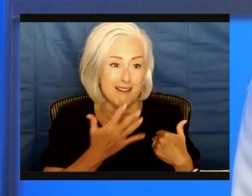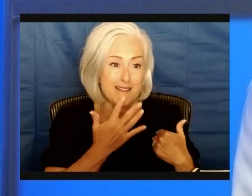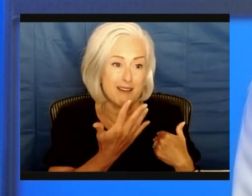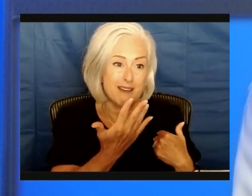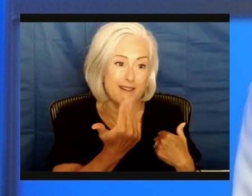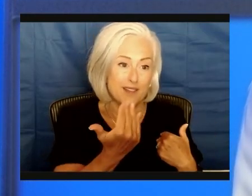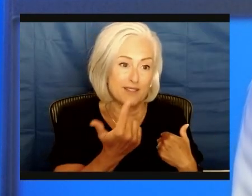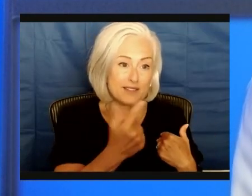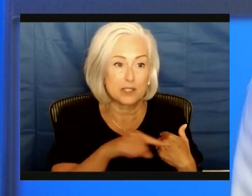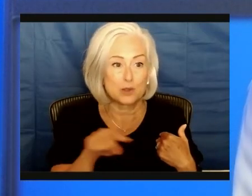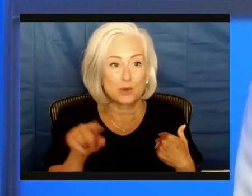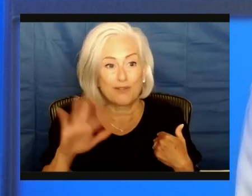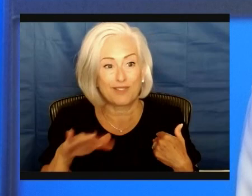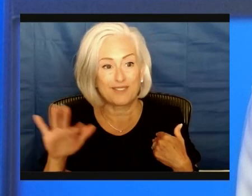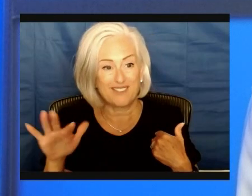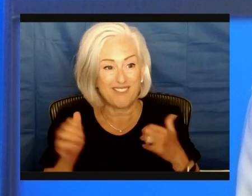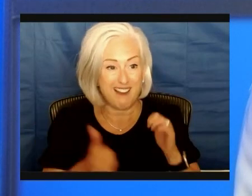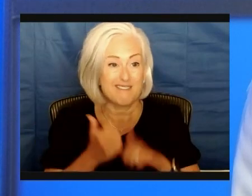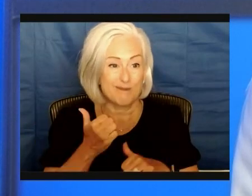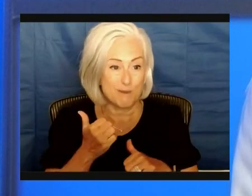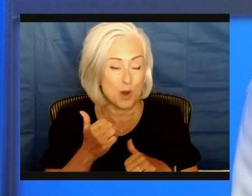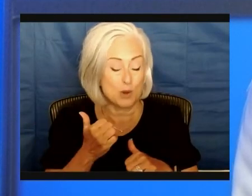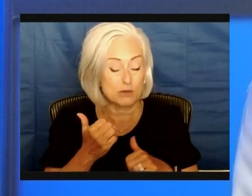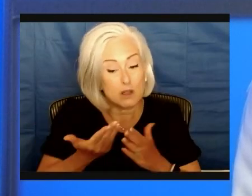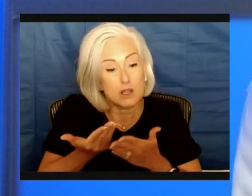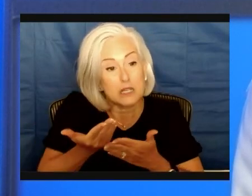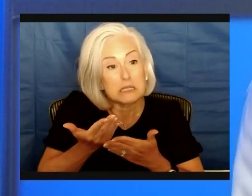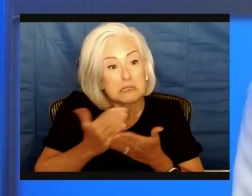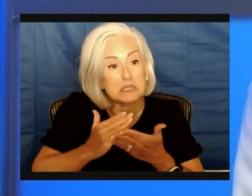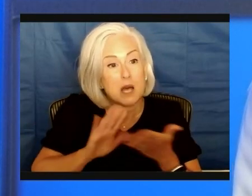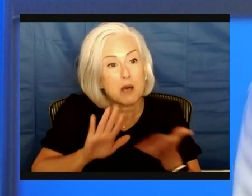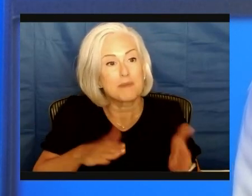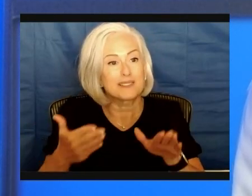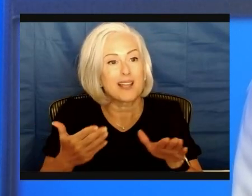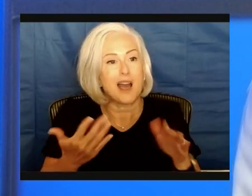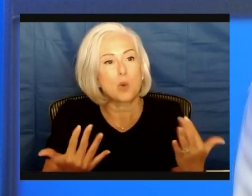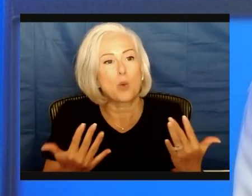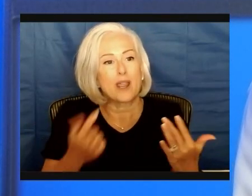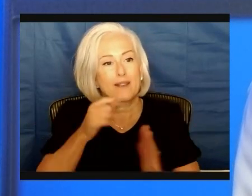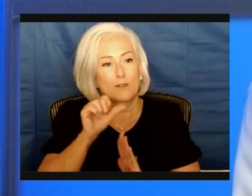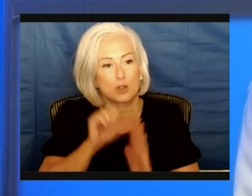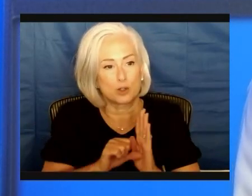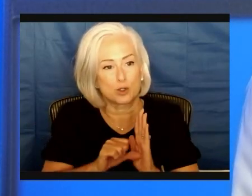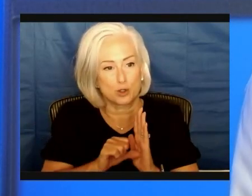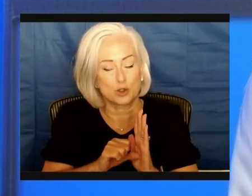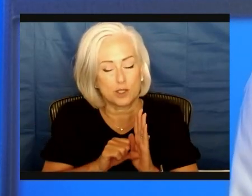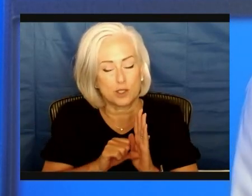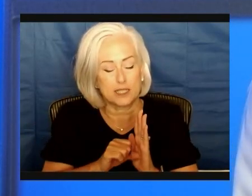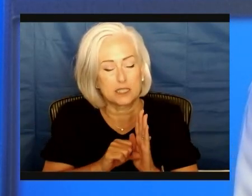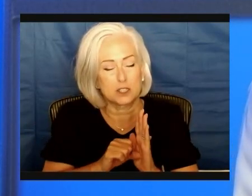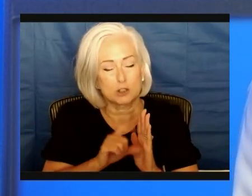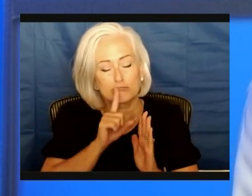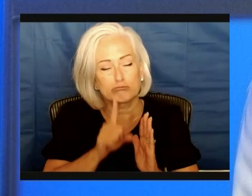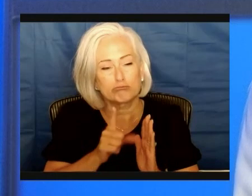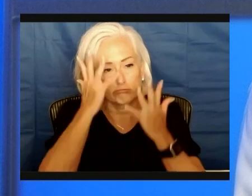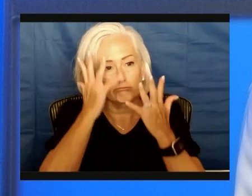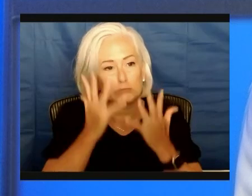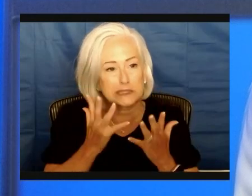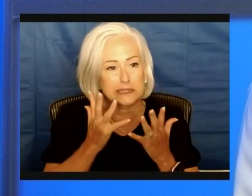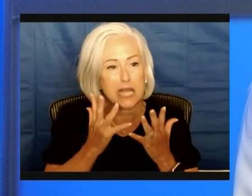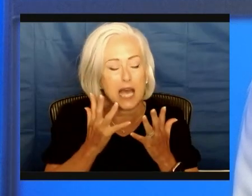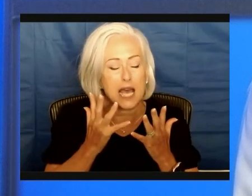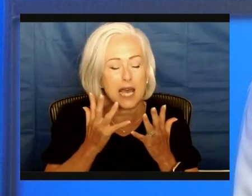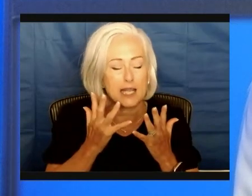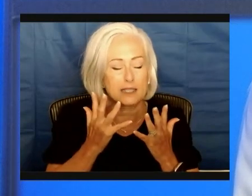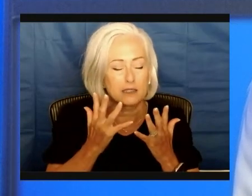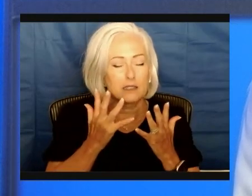55, most of them. Some of the patients die waiting for the surgery, so it is very sad to be facing